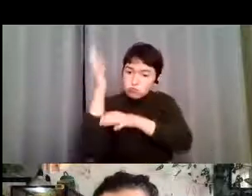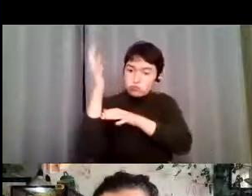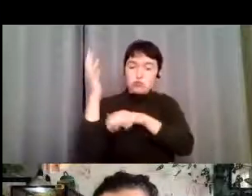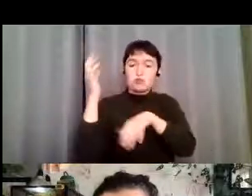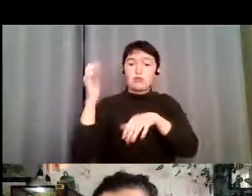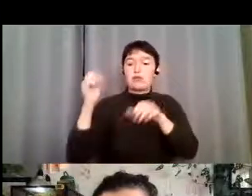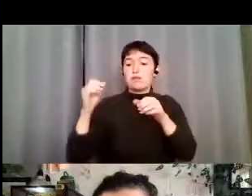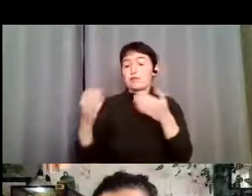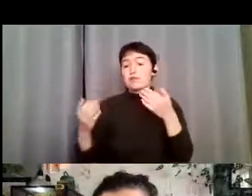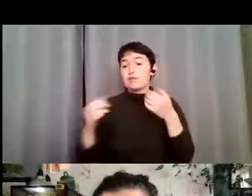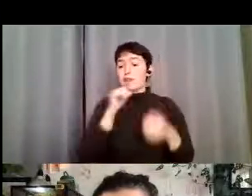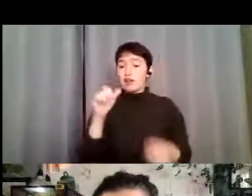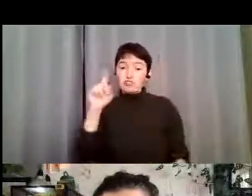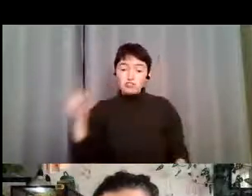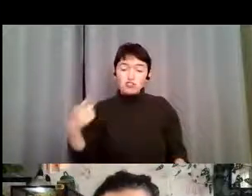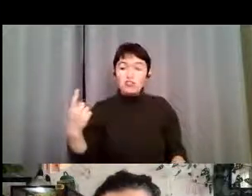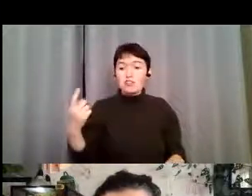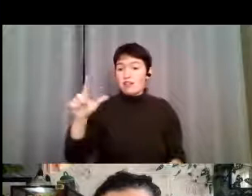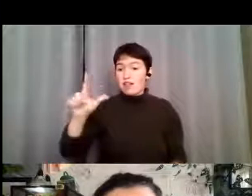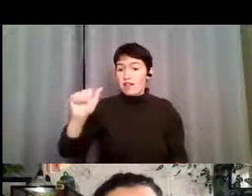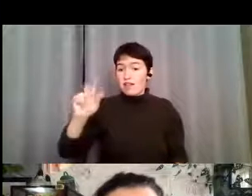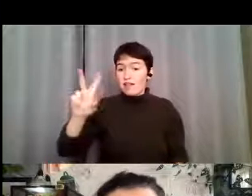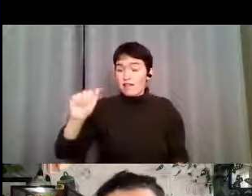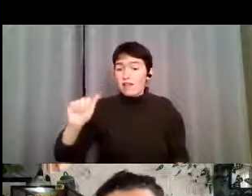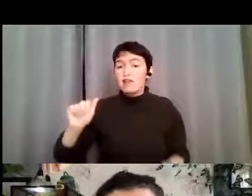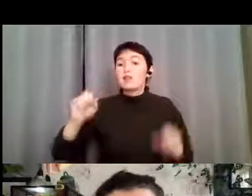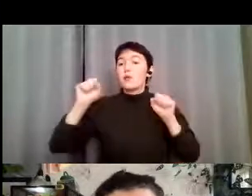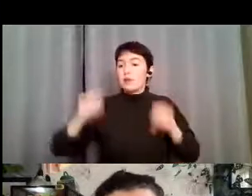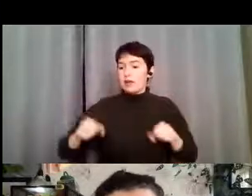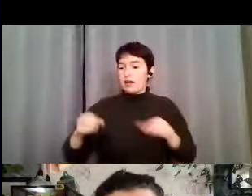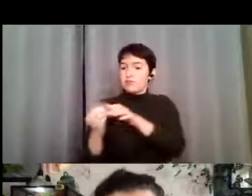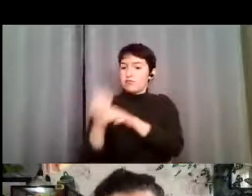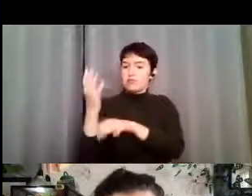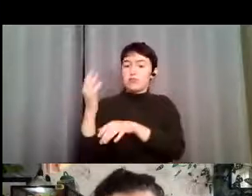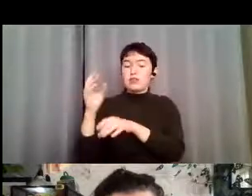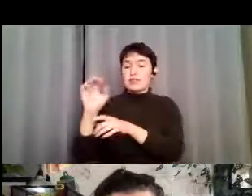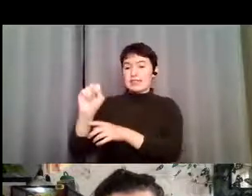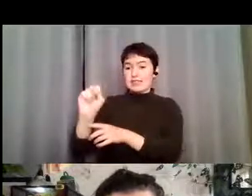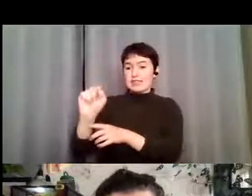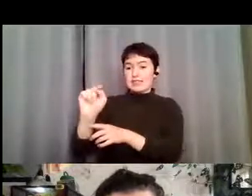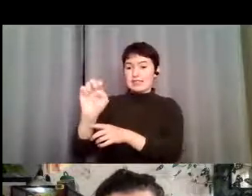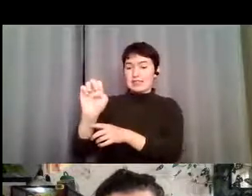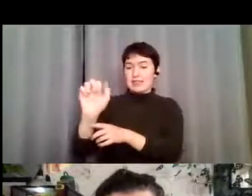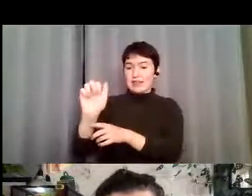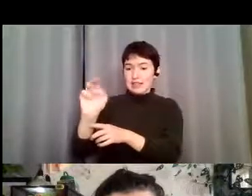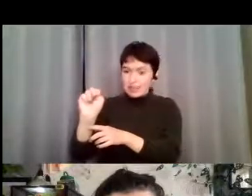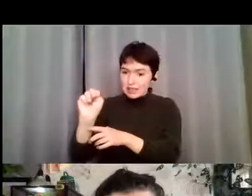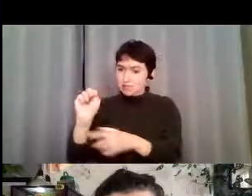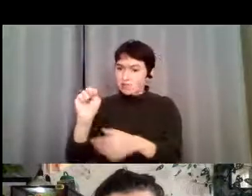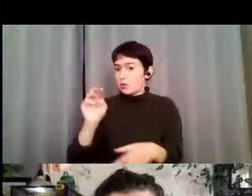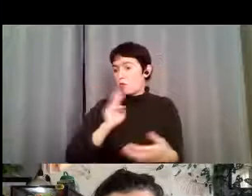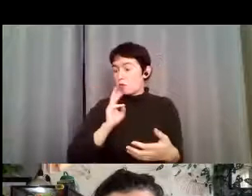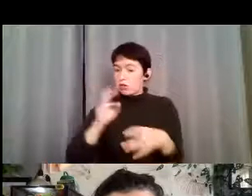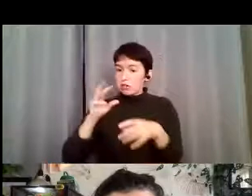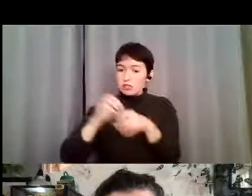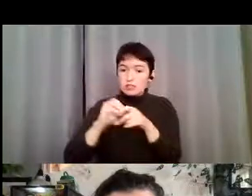lava to the surface, they can sometimes also bring steam and water that's dissolved in the lavas as they